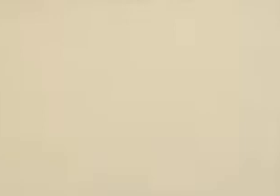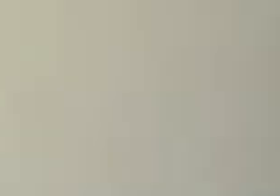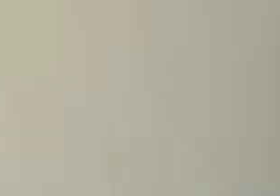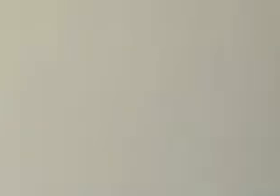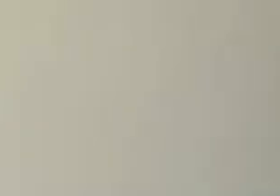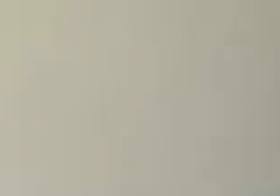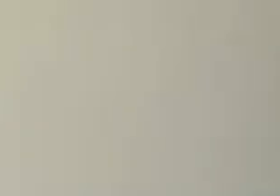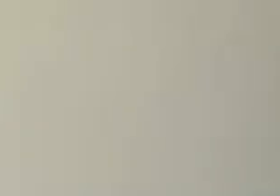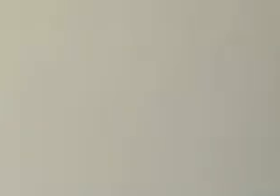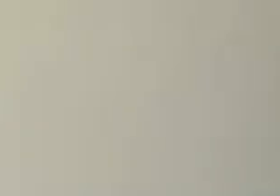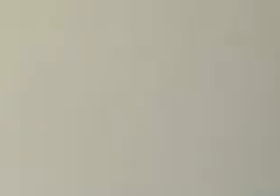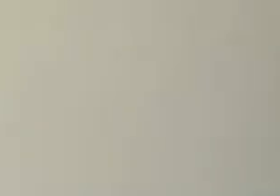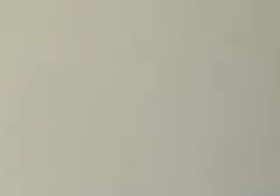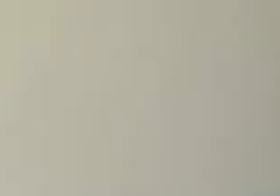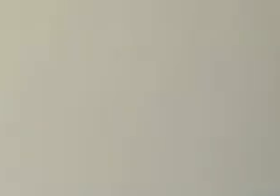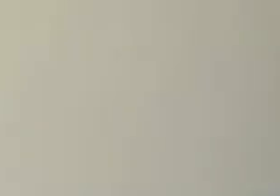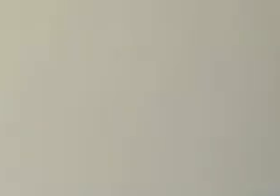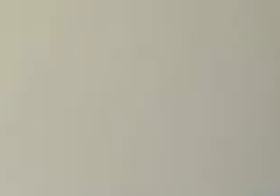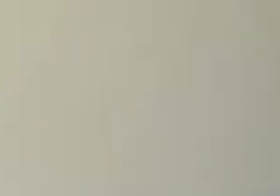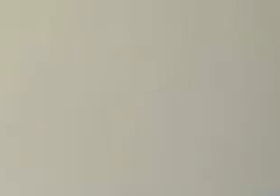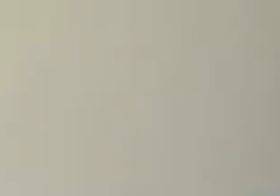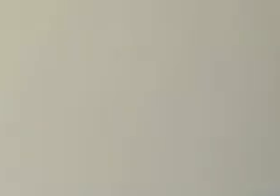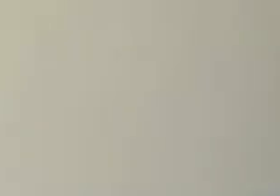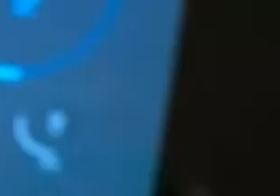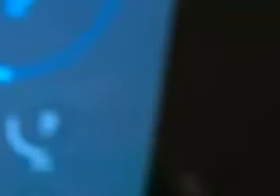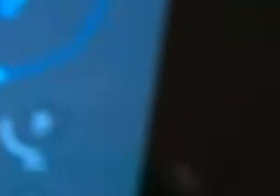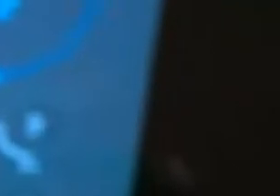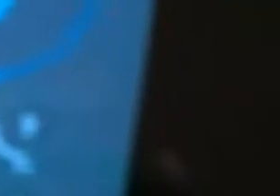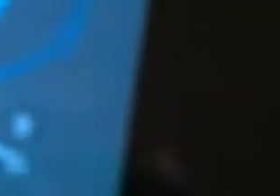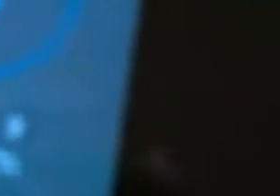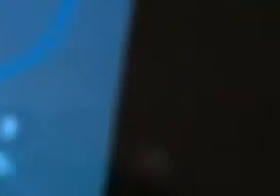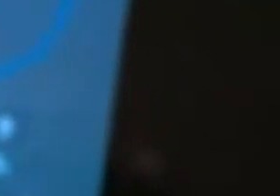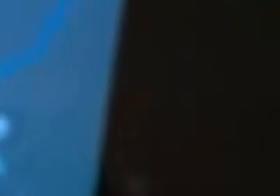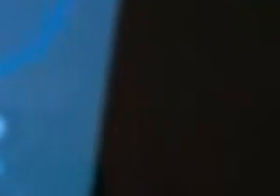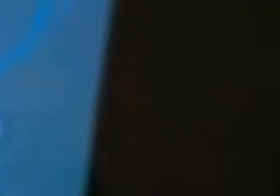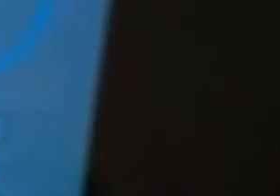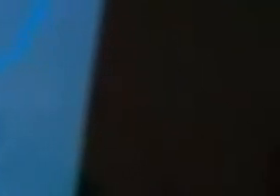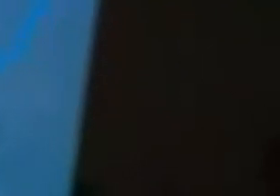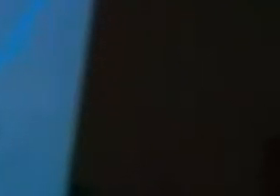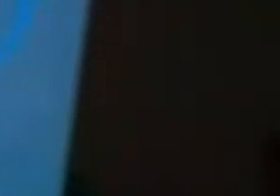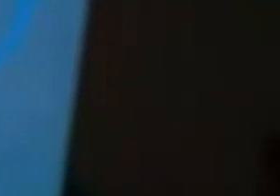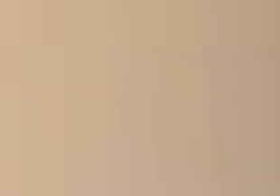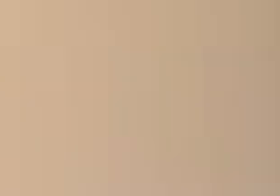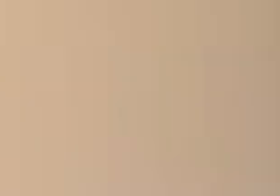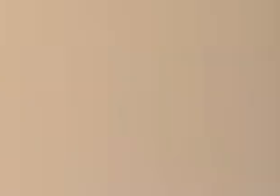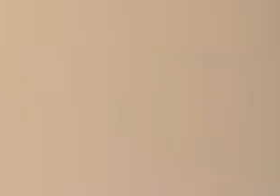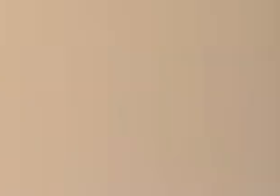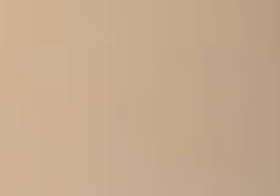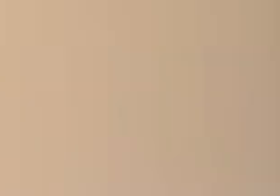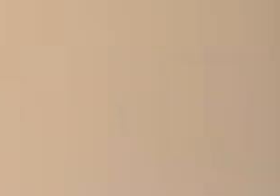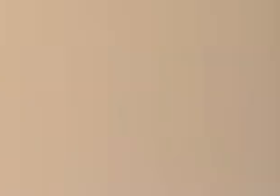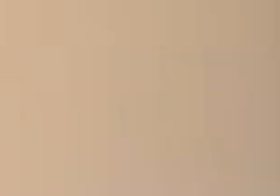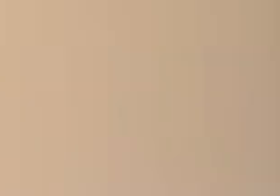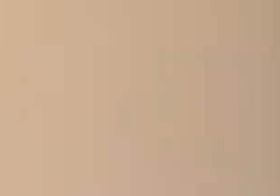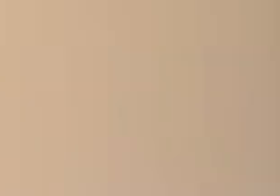Unlike standard arm cranks, where the resistance felt is equal on both sides, Avid allows a user to decide the level of difficulty